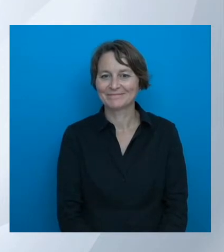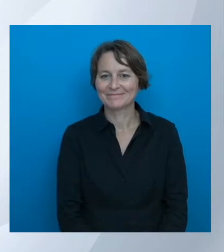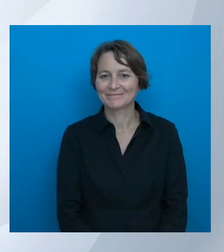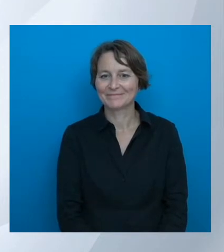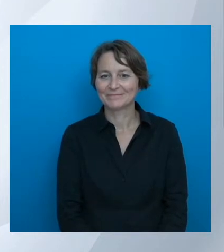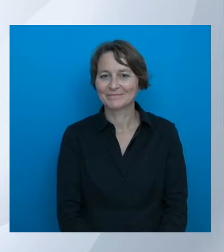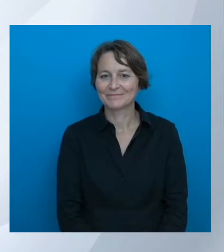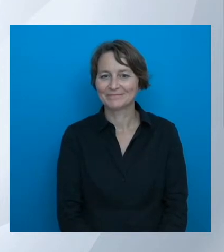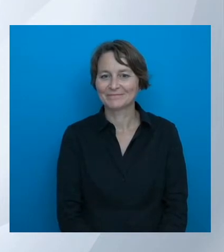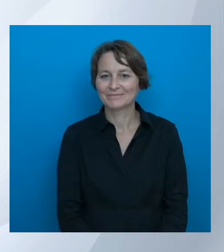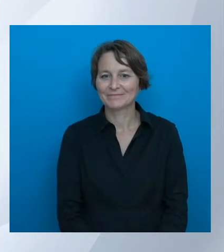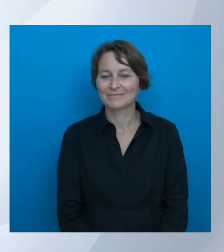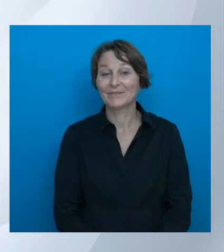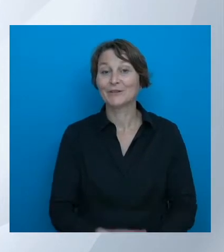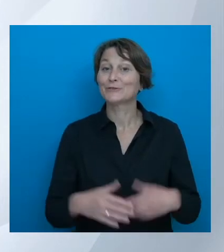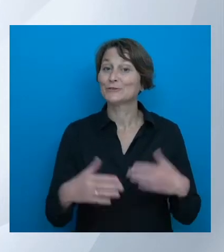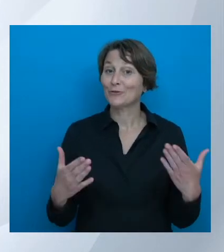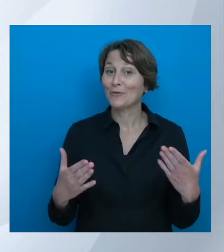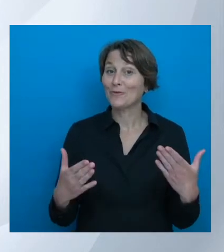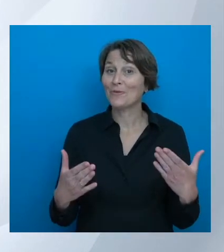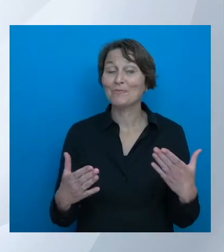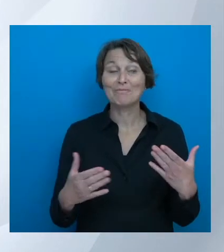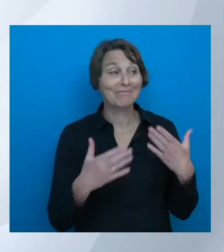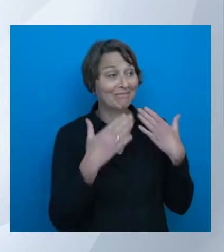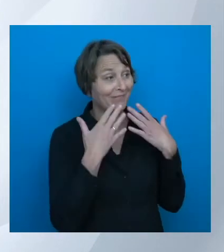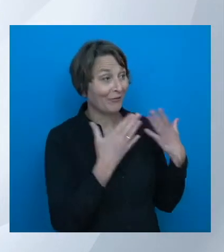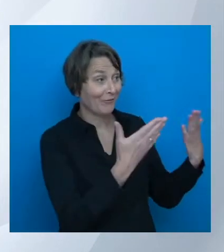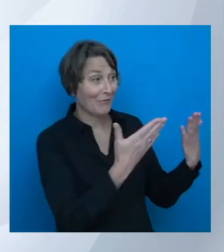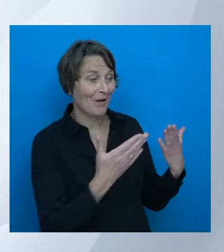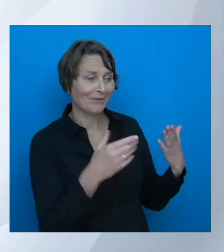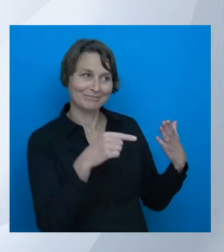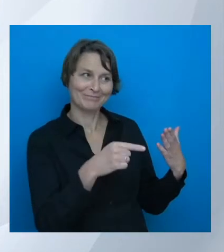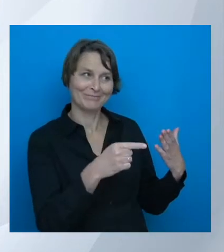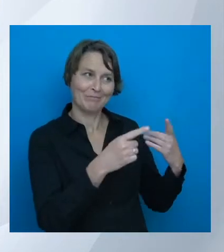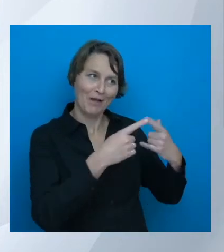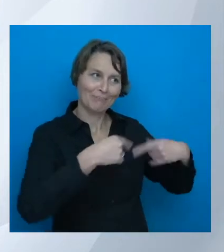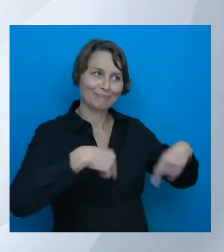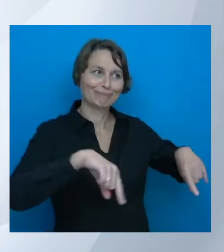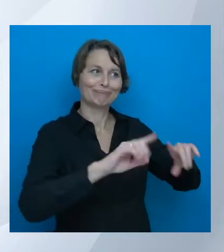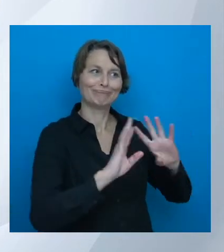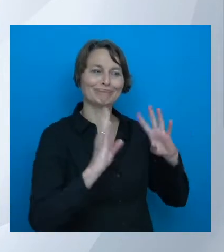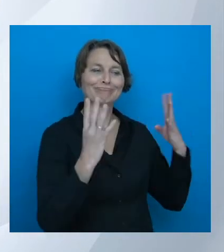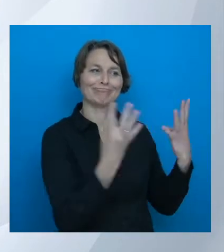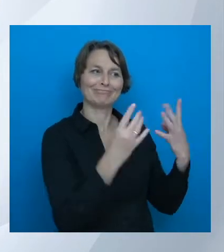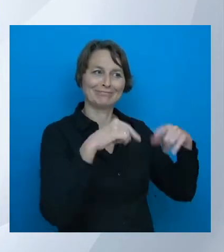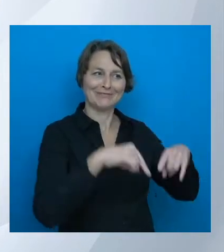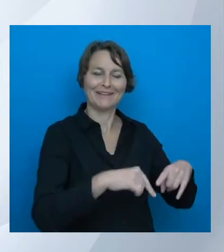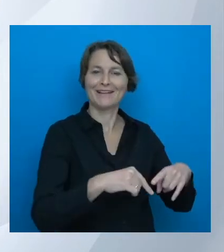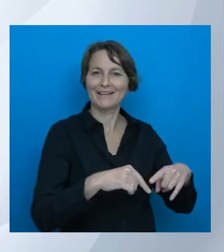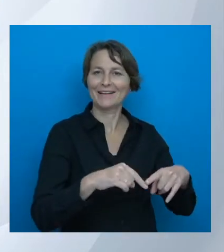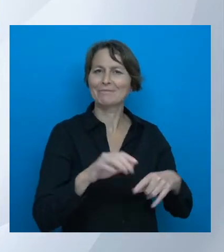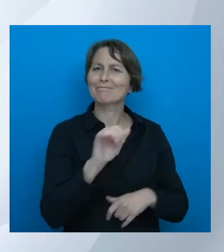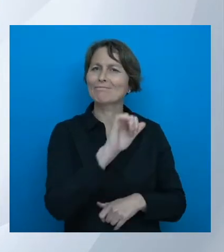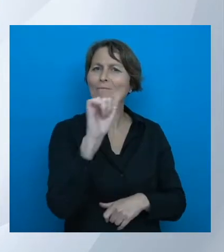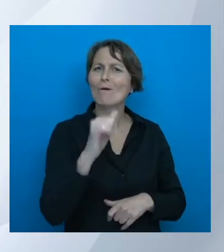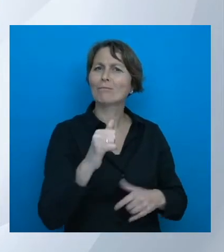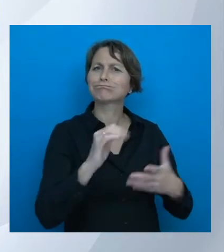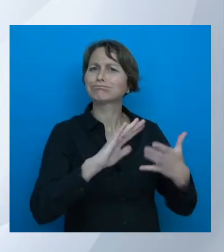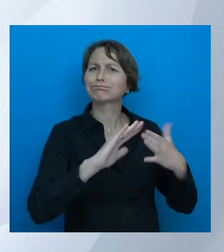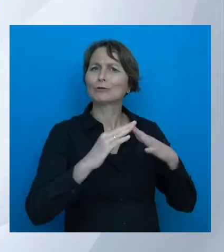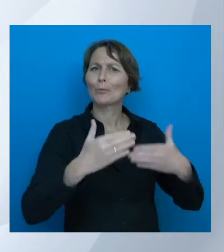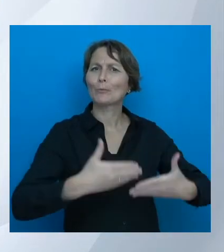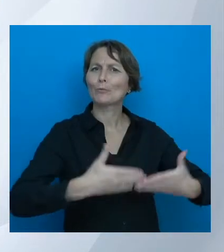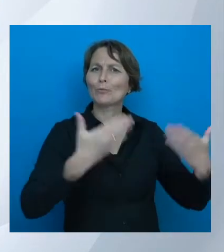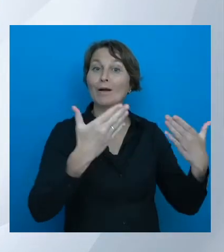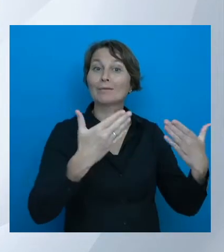So, well, thank you very much for being with us on Virtual Azure Community Day. Next up is Stacy